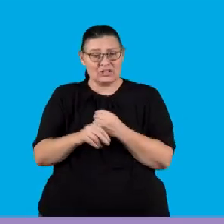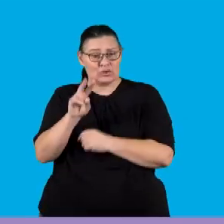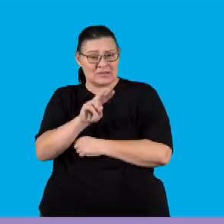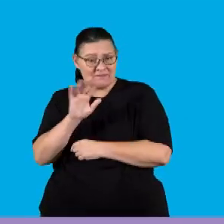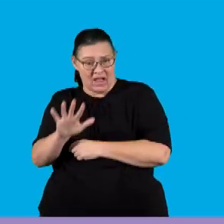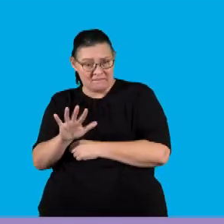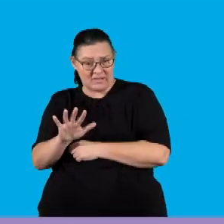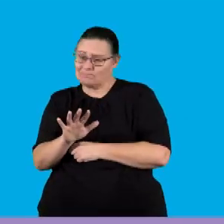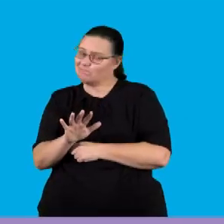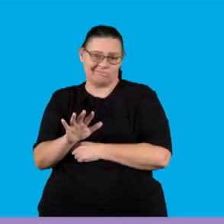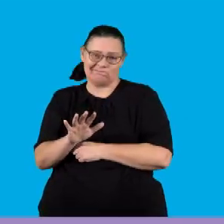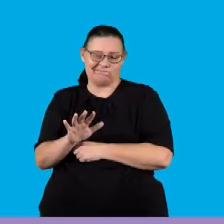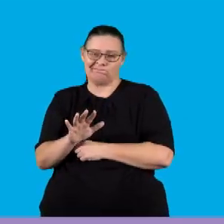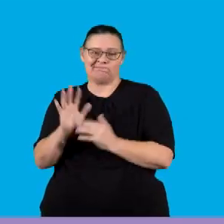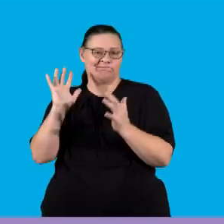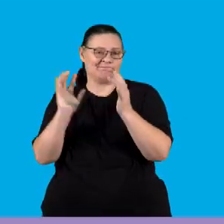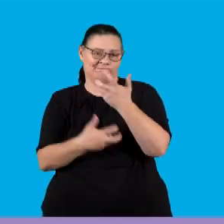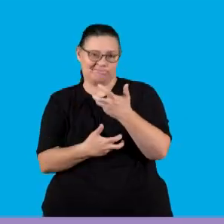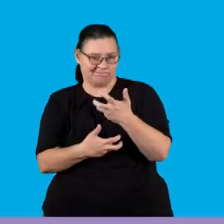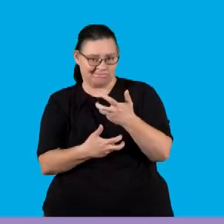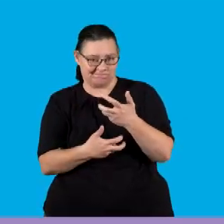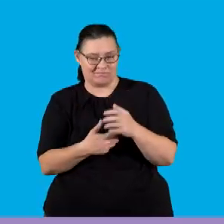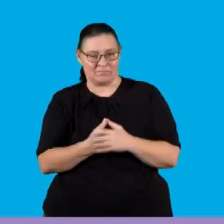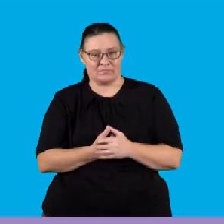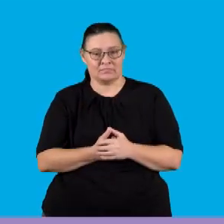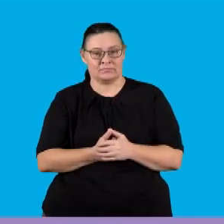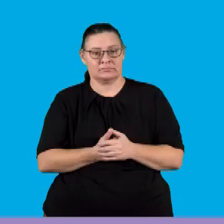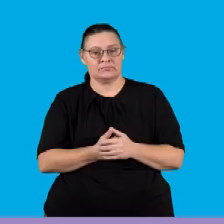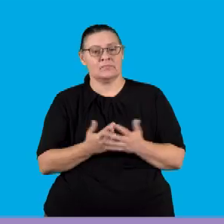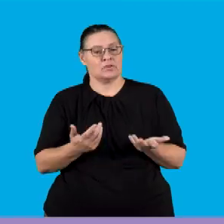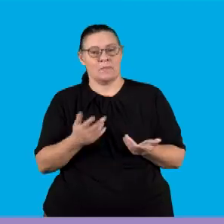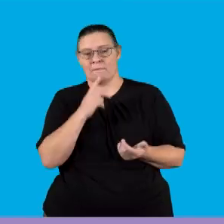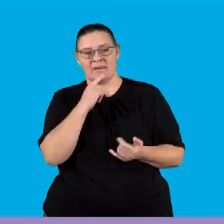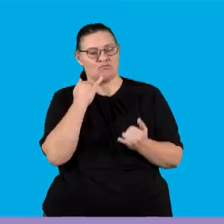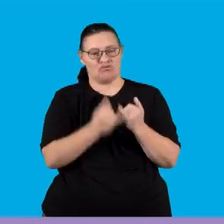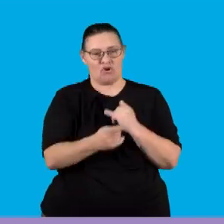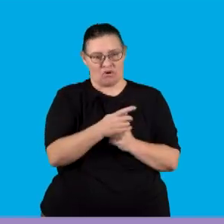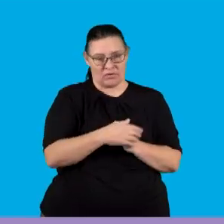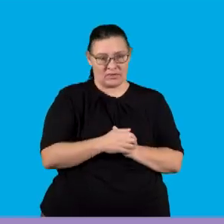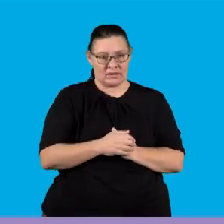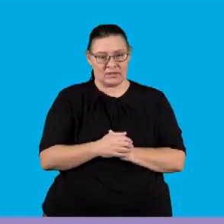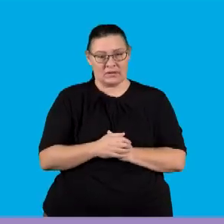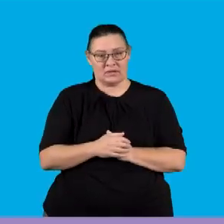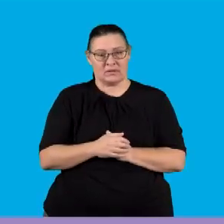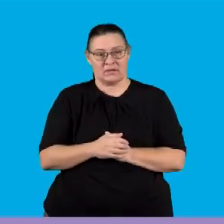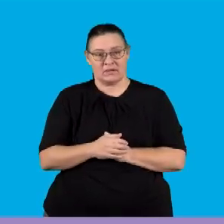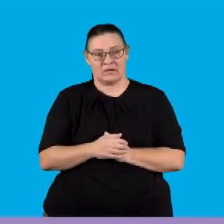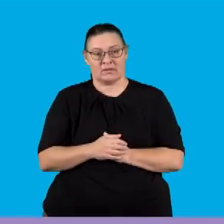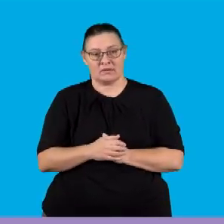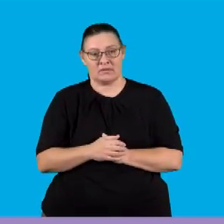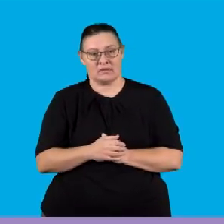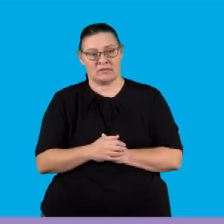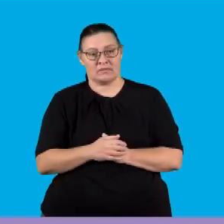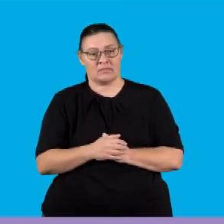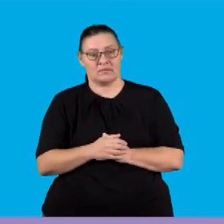we add 25 to 8, it does not give us that 48. So that means that it cannot possibly